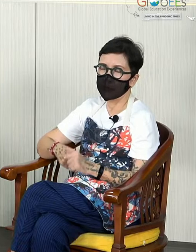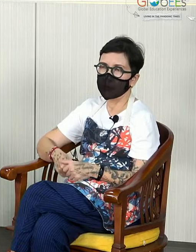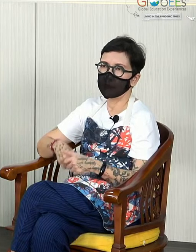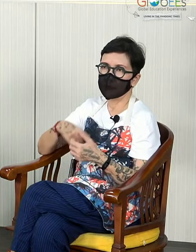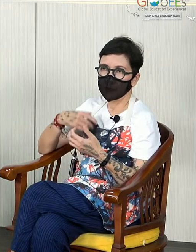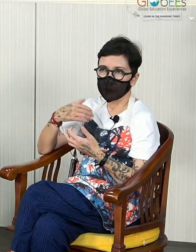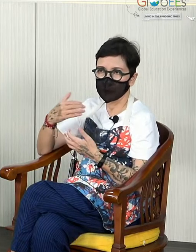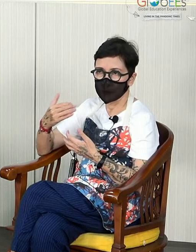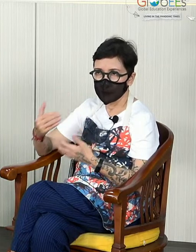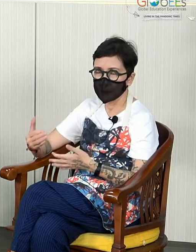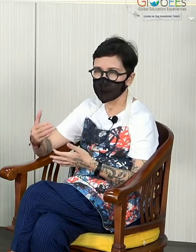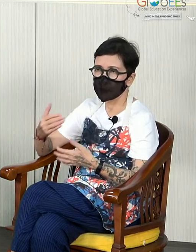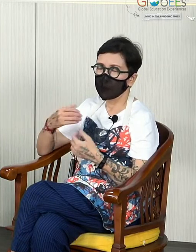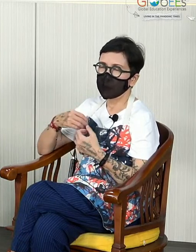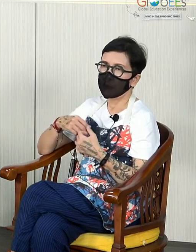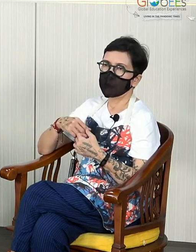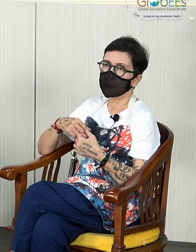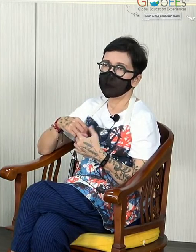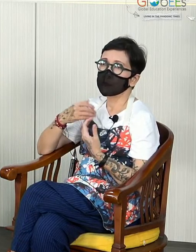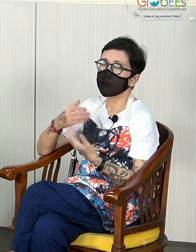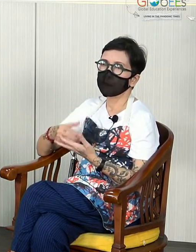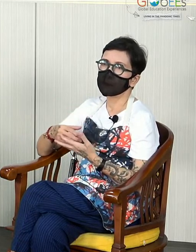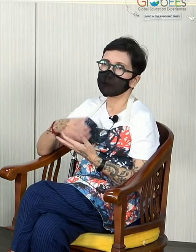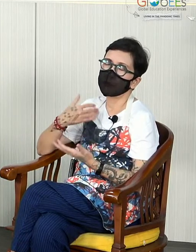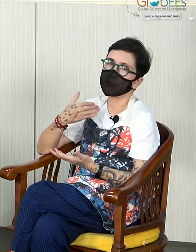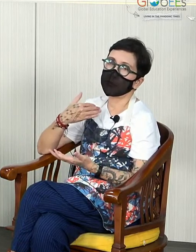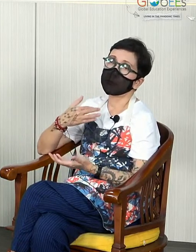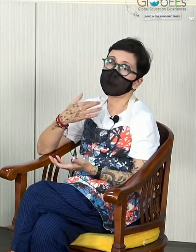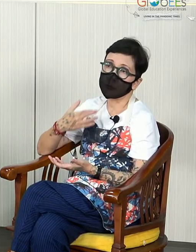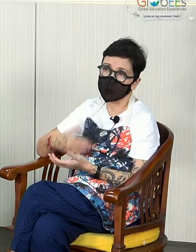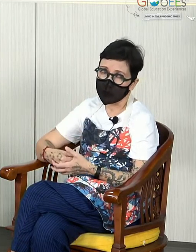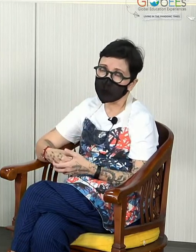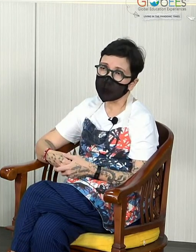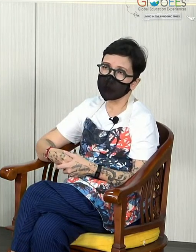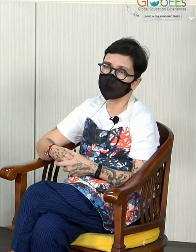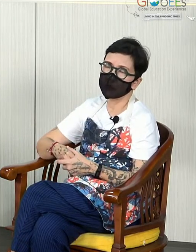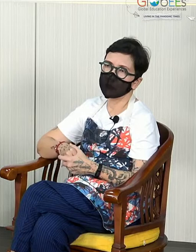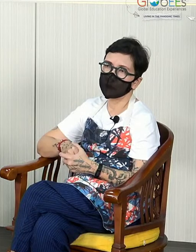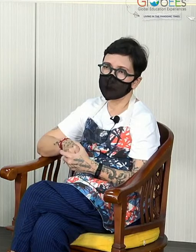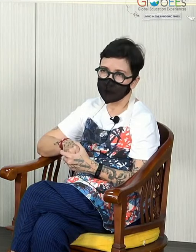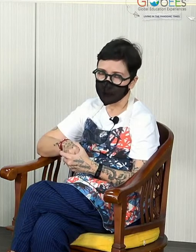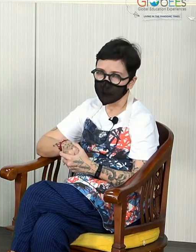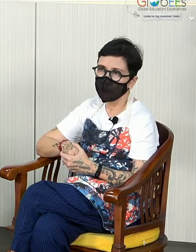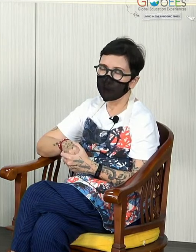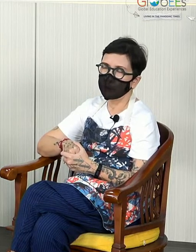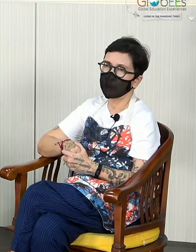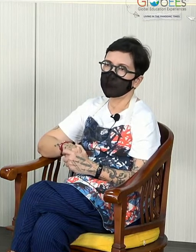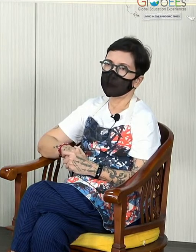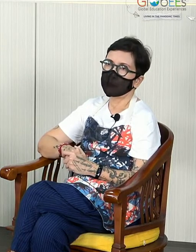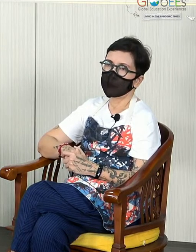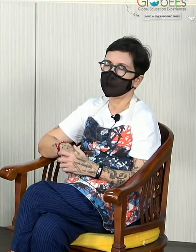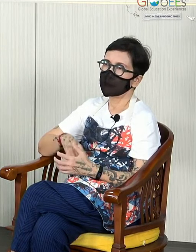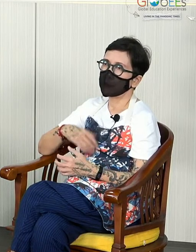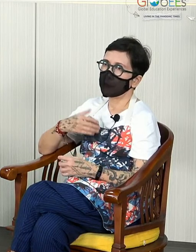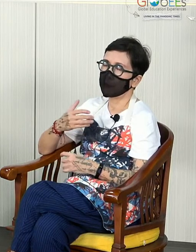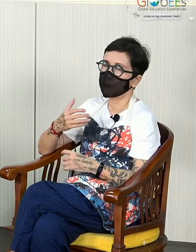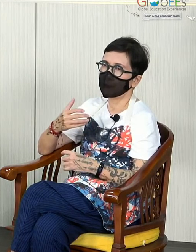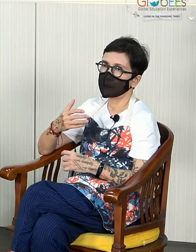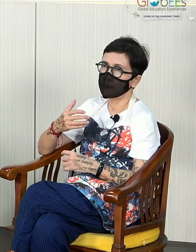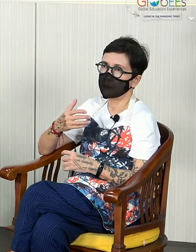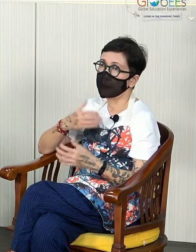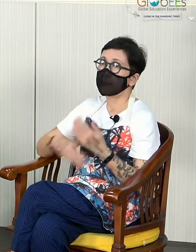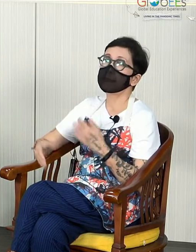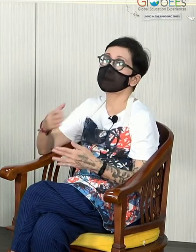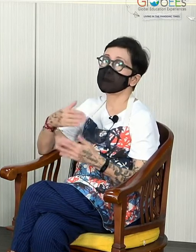Then again, you can also choose not to have too many MSG in the noodle soup. And what kind